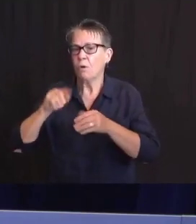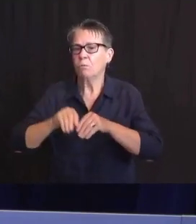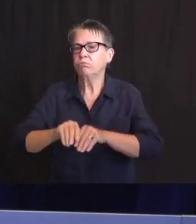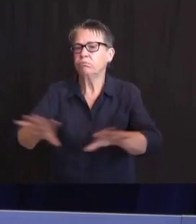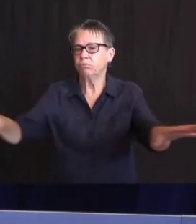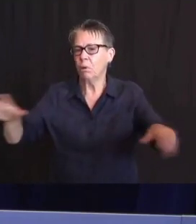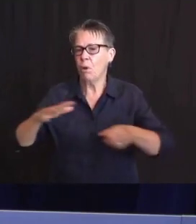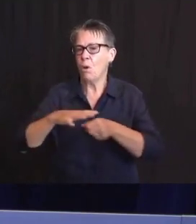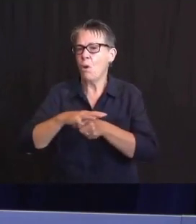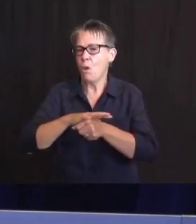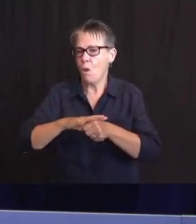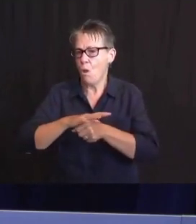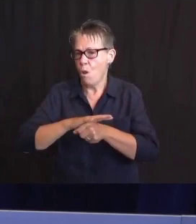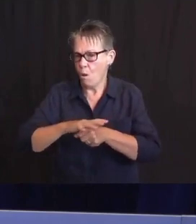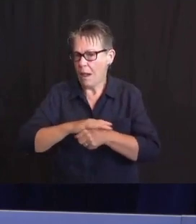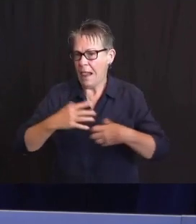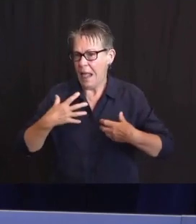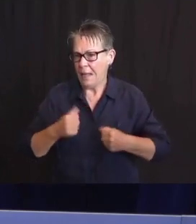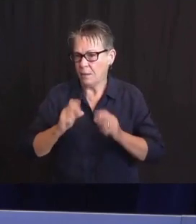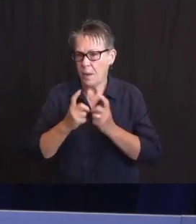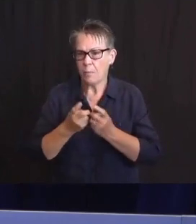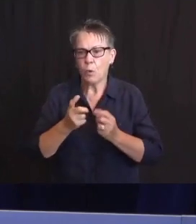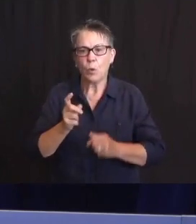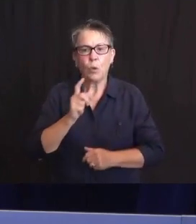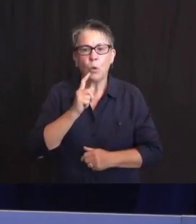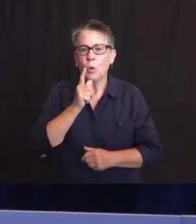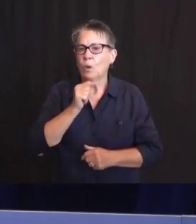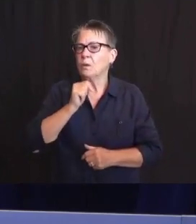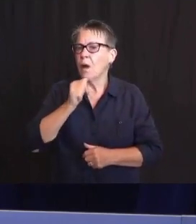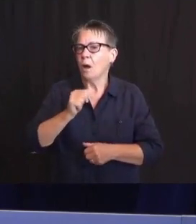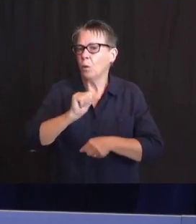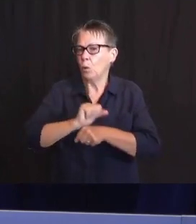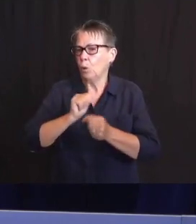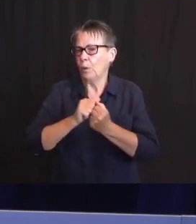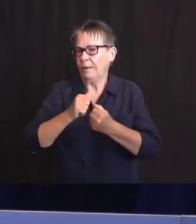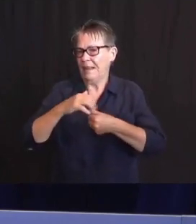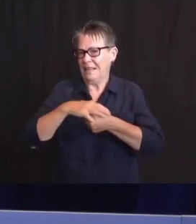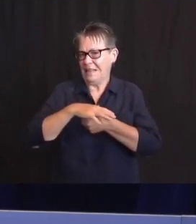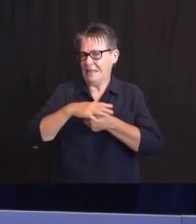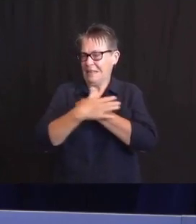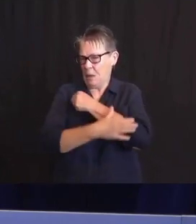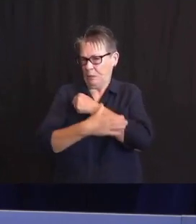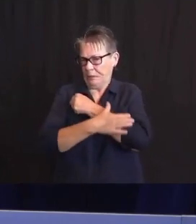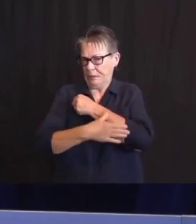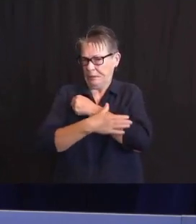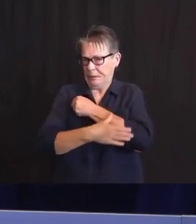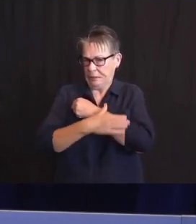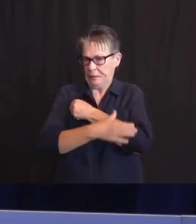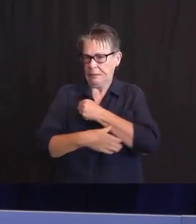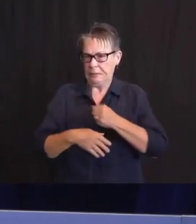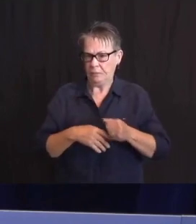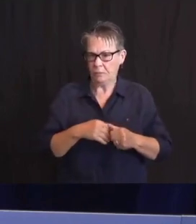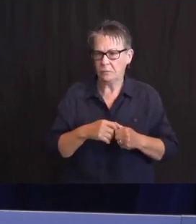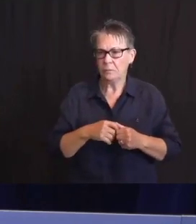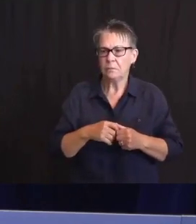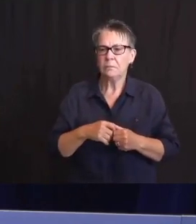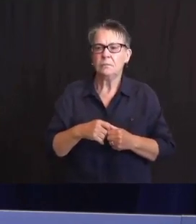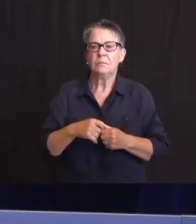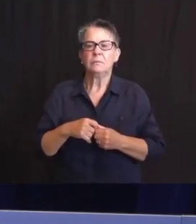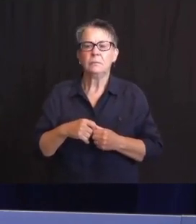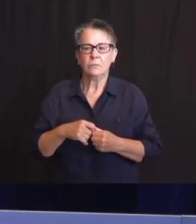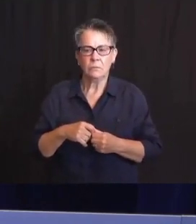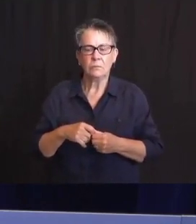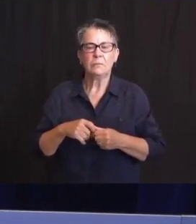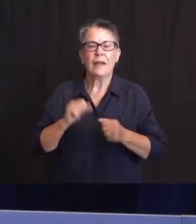funding to hire vulnerable population outreach coordinators to ensure that at-risk residents in